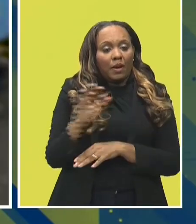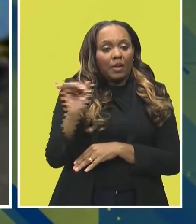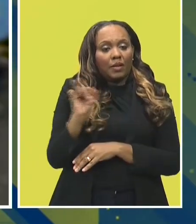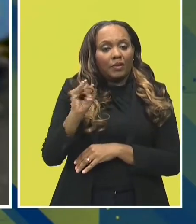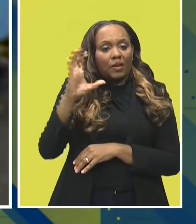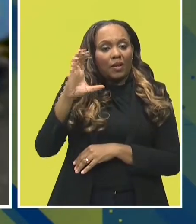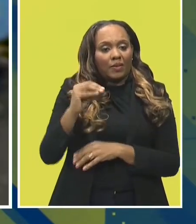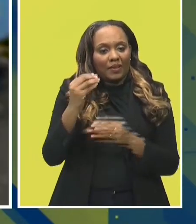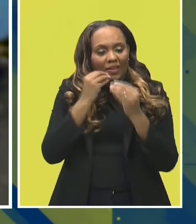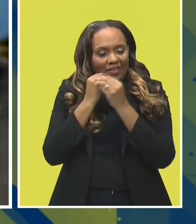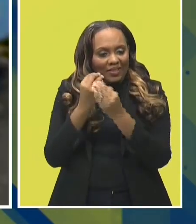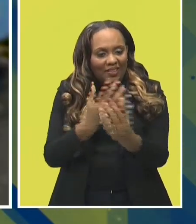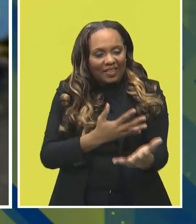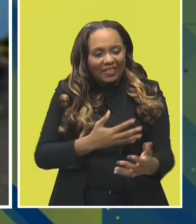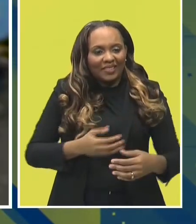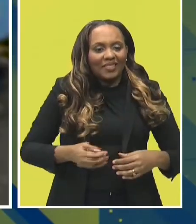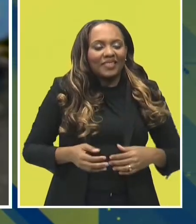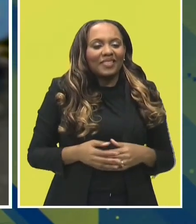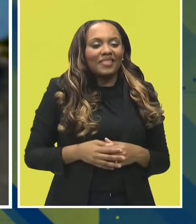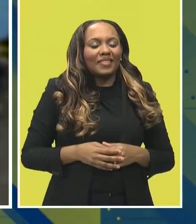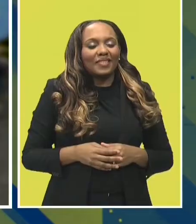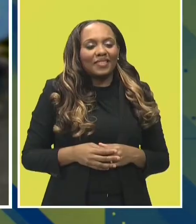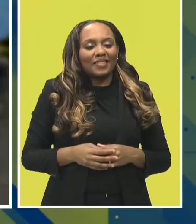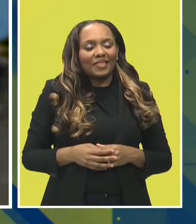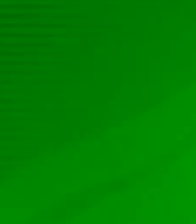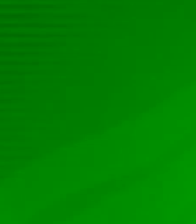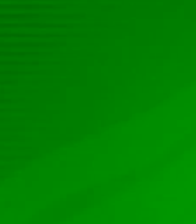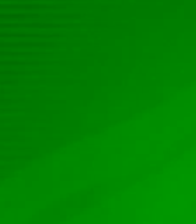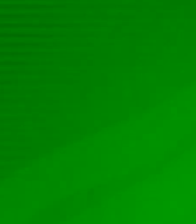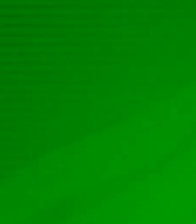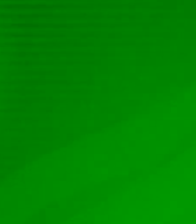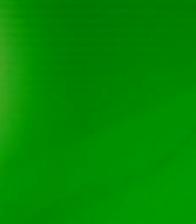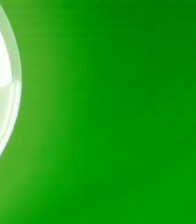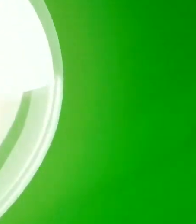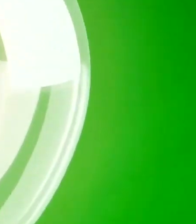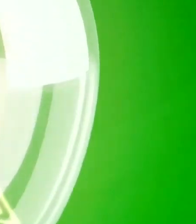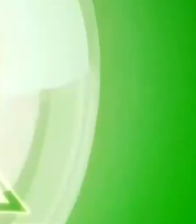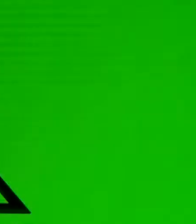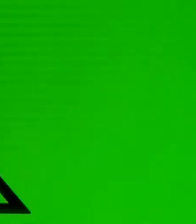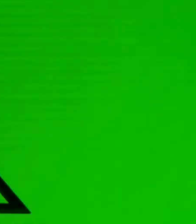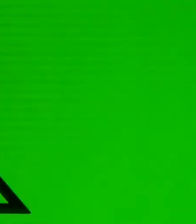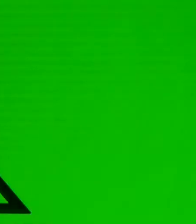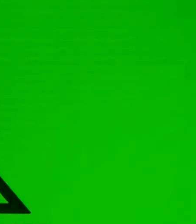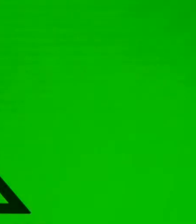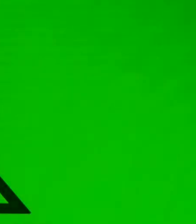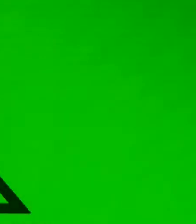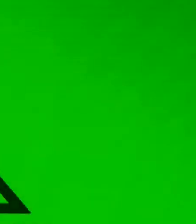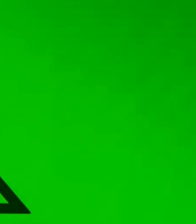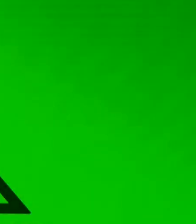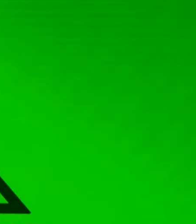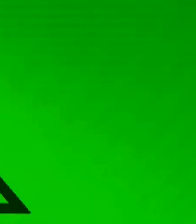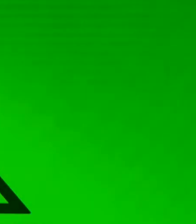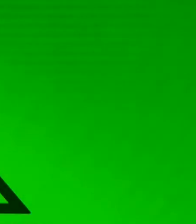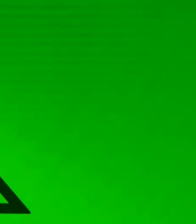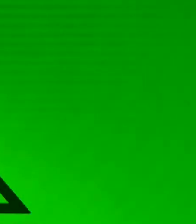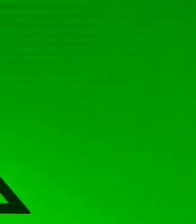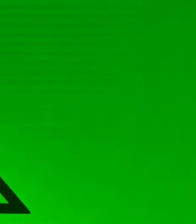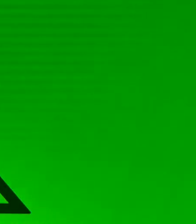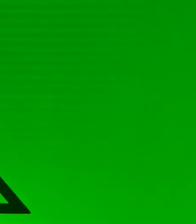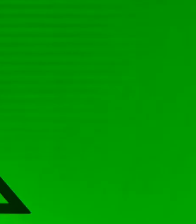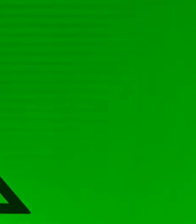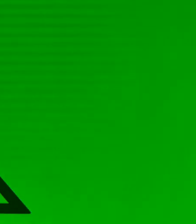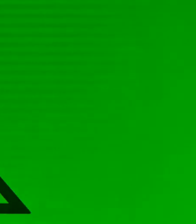Here's a tip from Cooperators General Insurance. This tip of the day is brought to you by Cooperators General Insurance Company